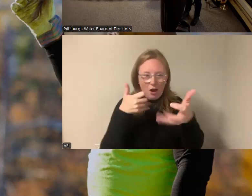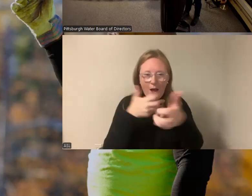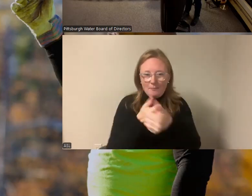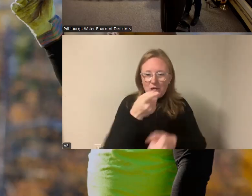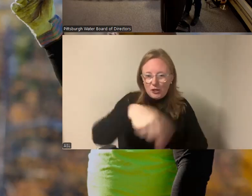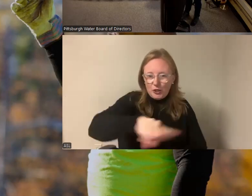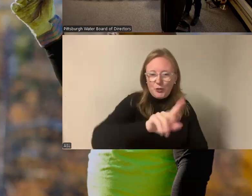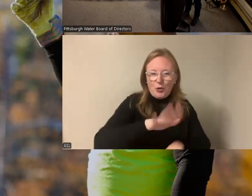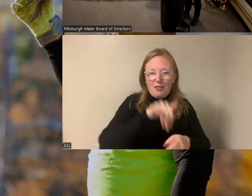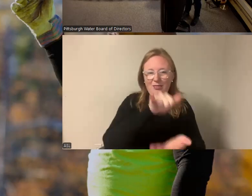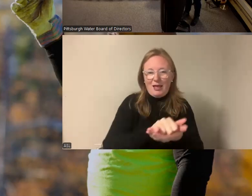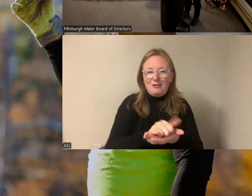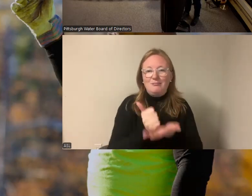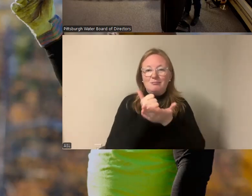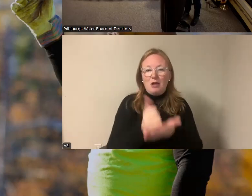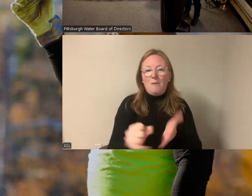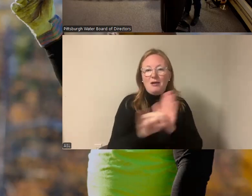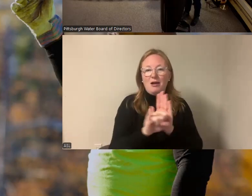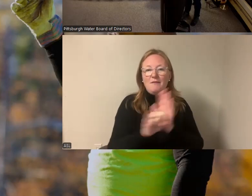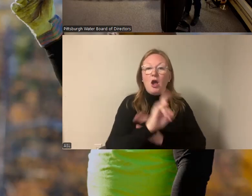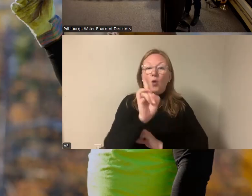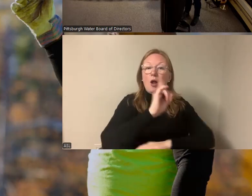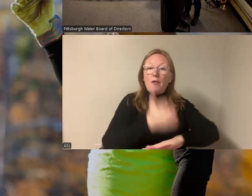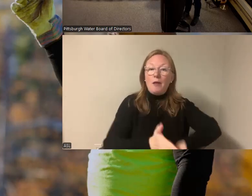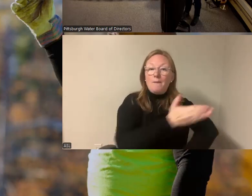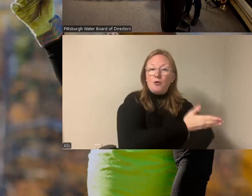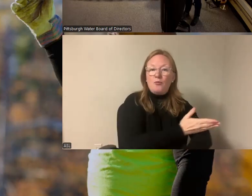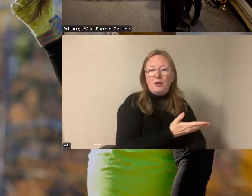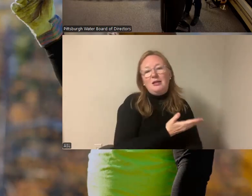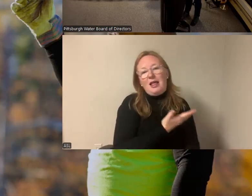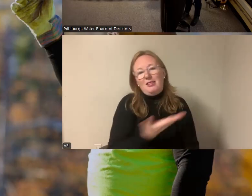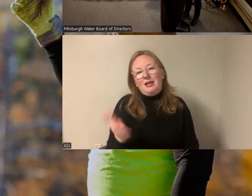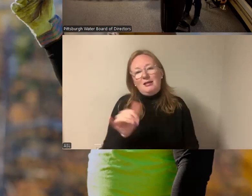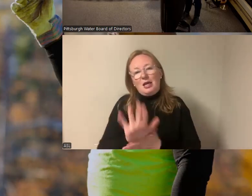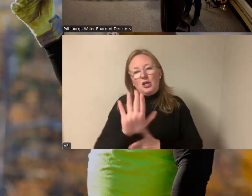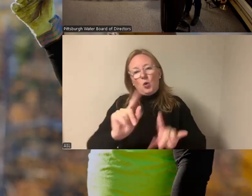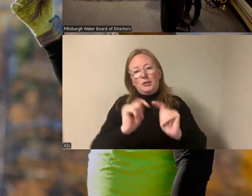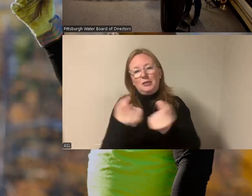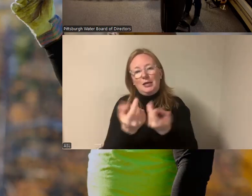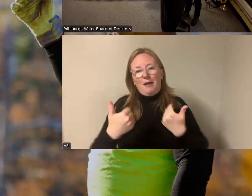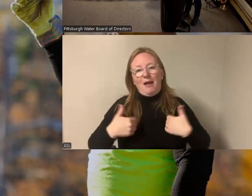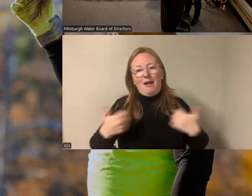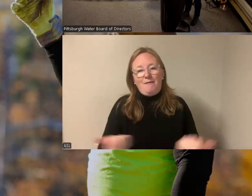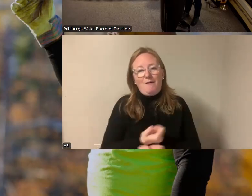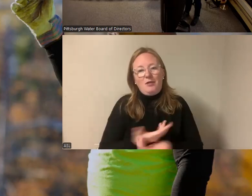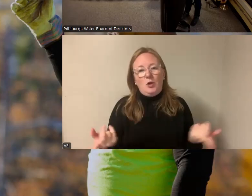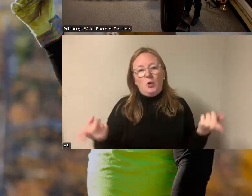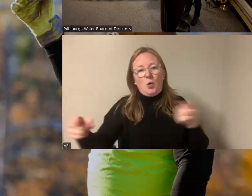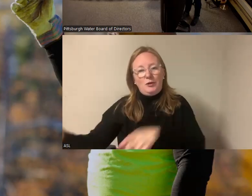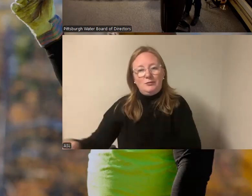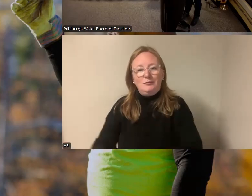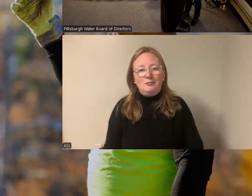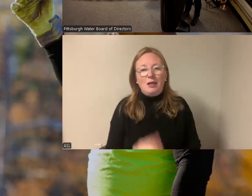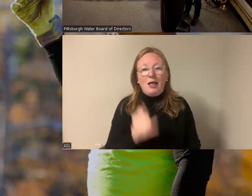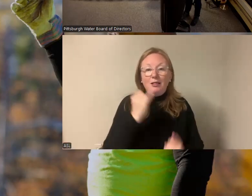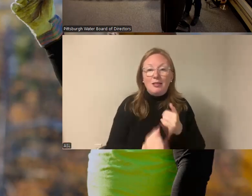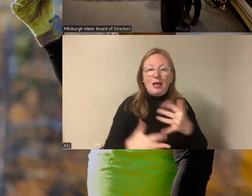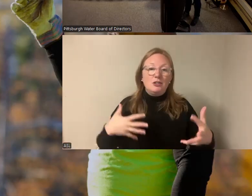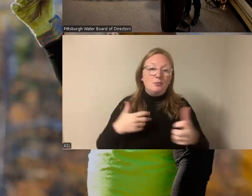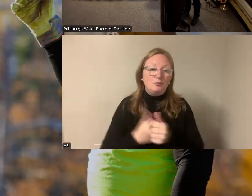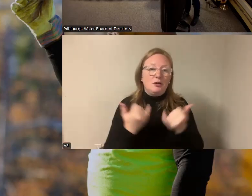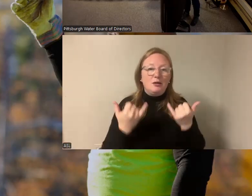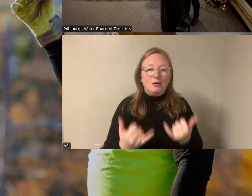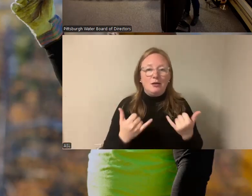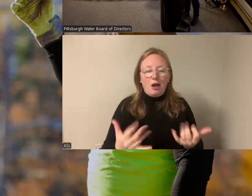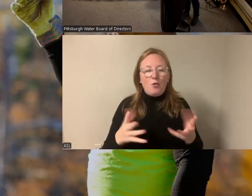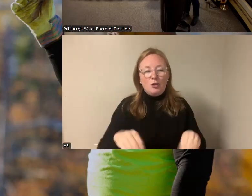this to be able to help identify where we've made these improvements and things that the team has identified. Finally, to wrap up here today, I did want to